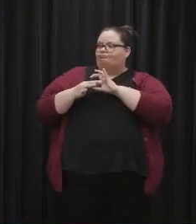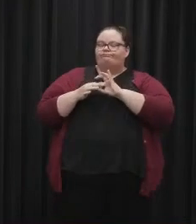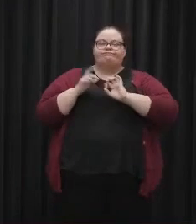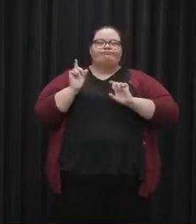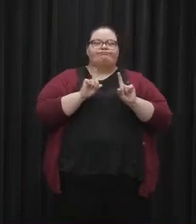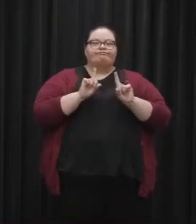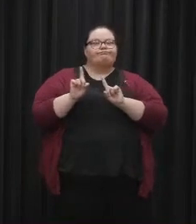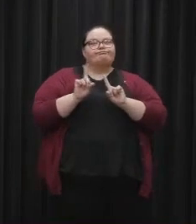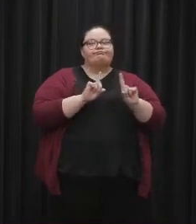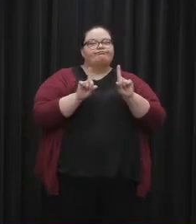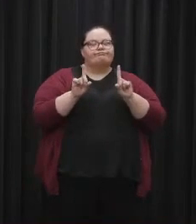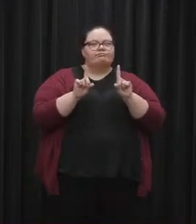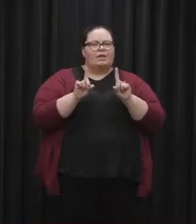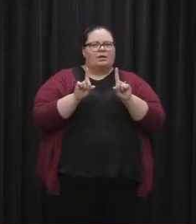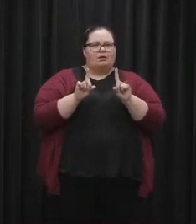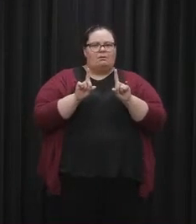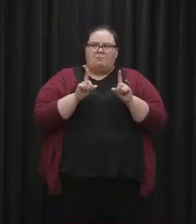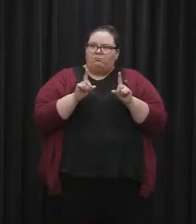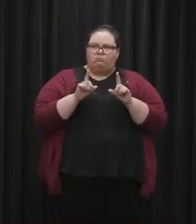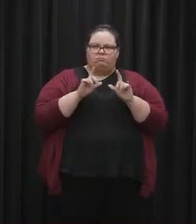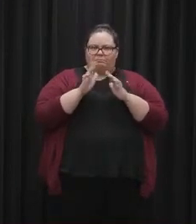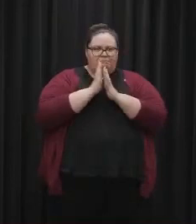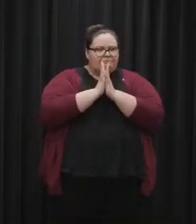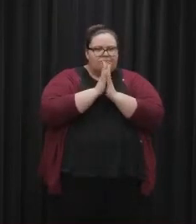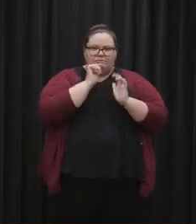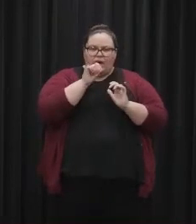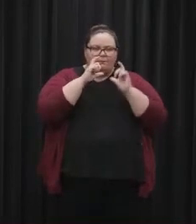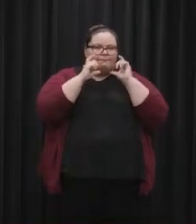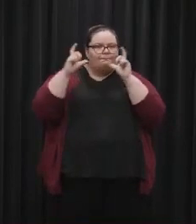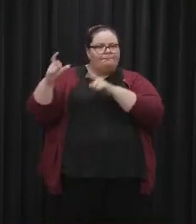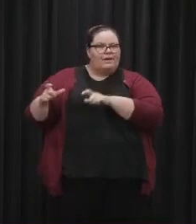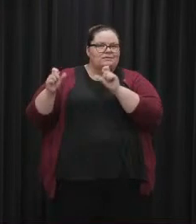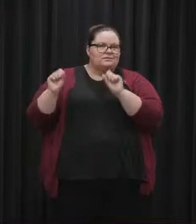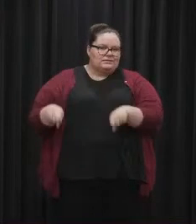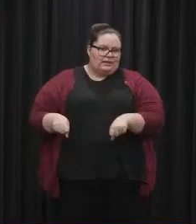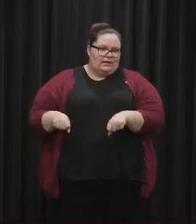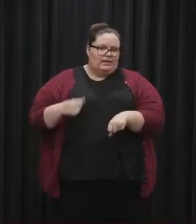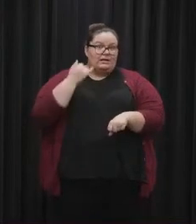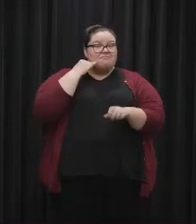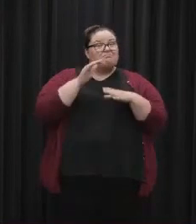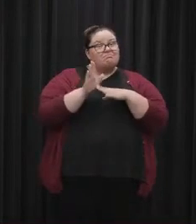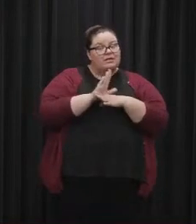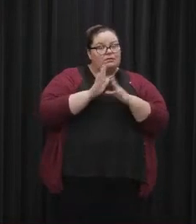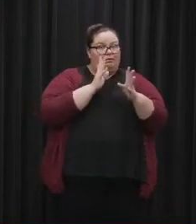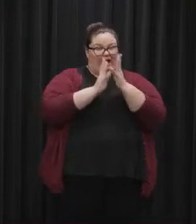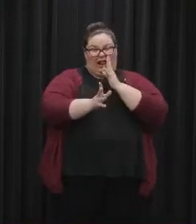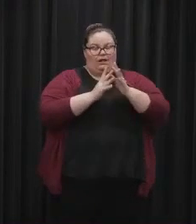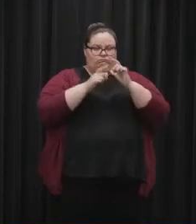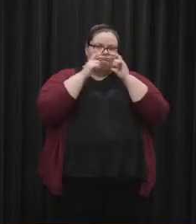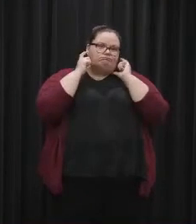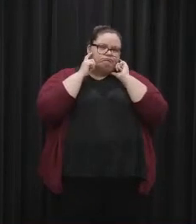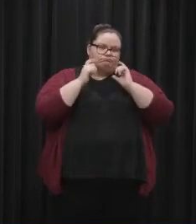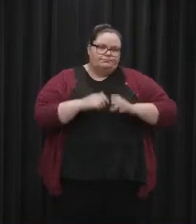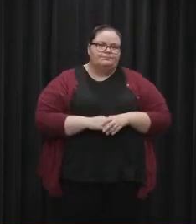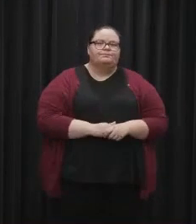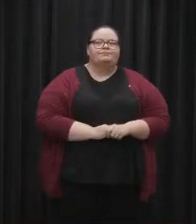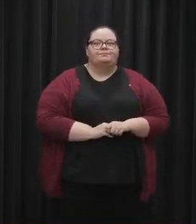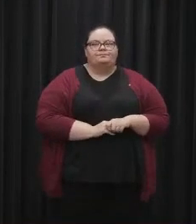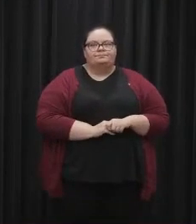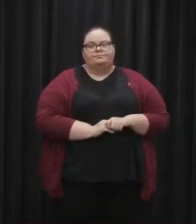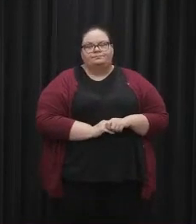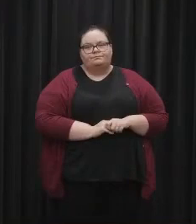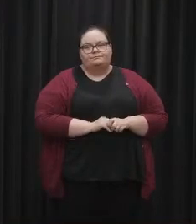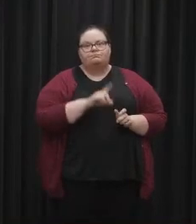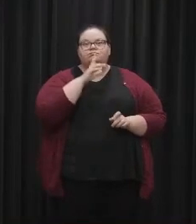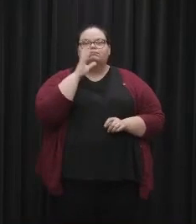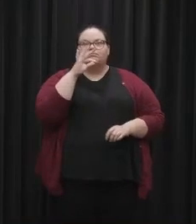as trails or beaches, masks are not required. Les espaces publics extérieurs. Outdoor public spaces are